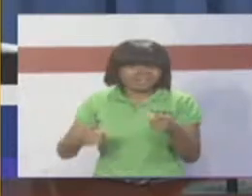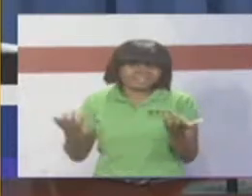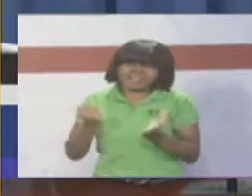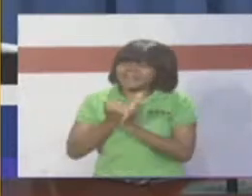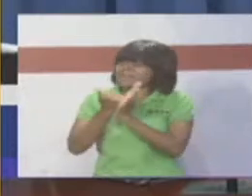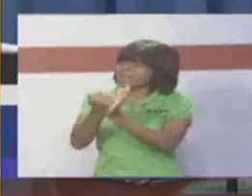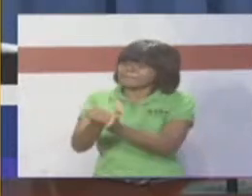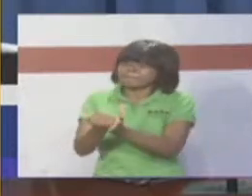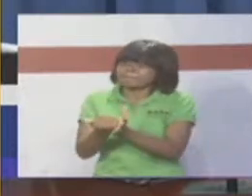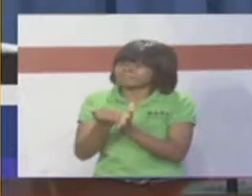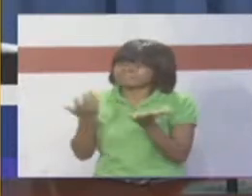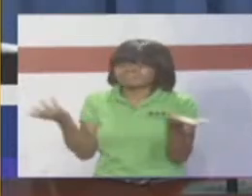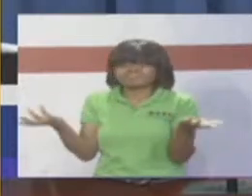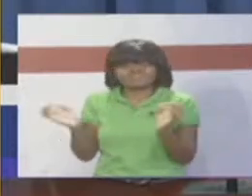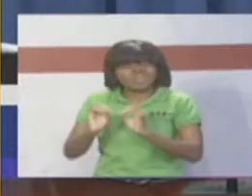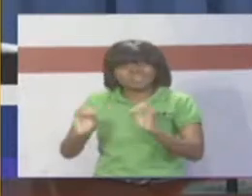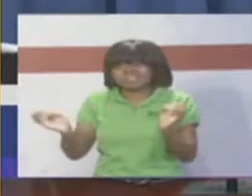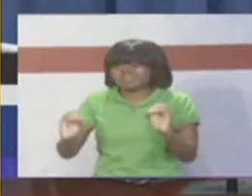again.